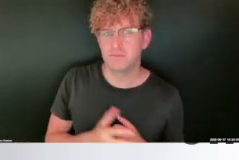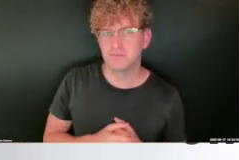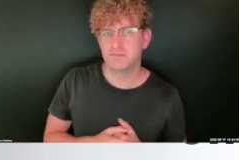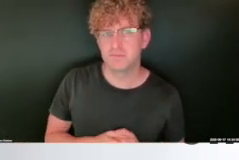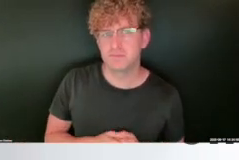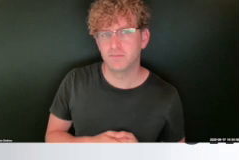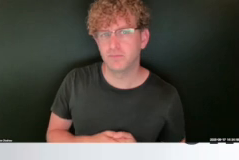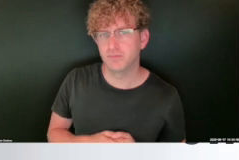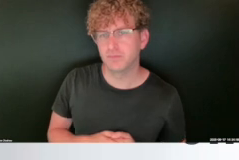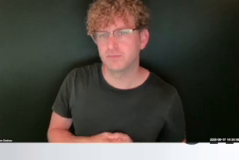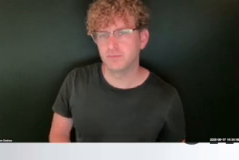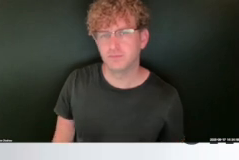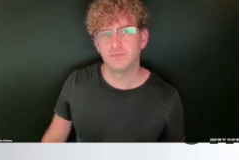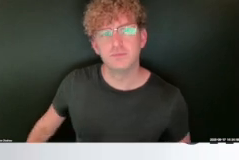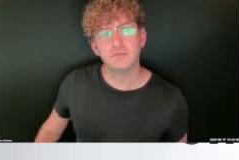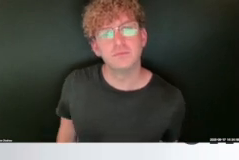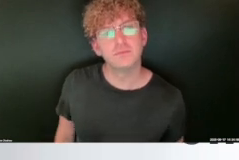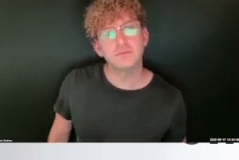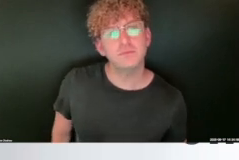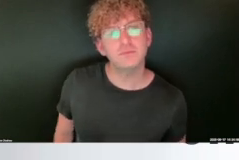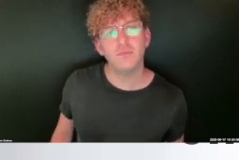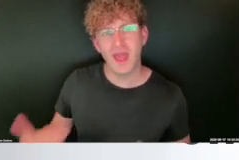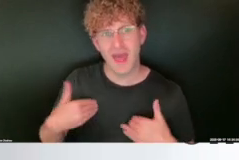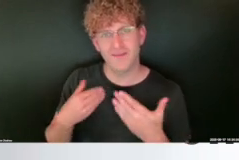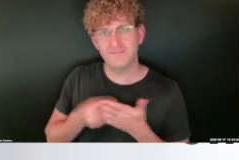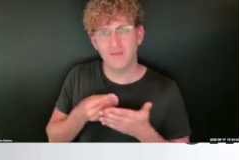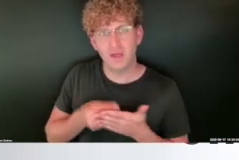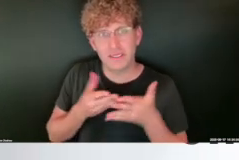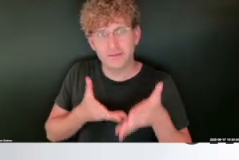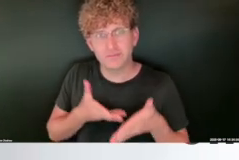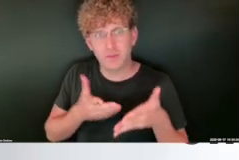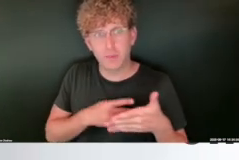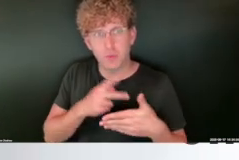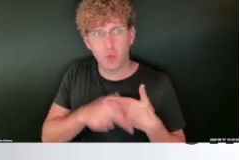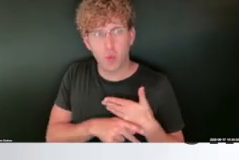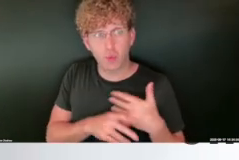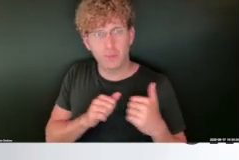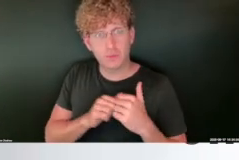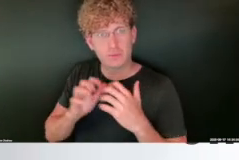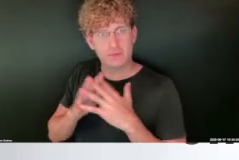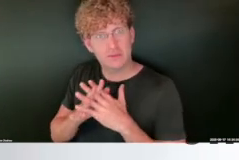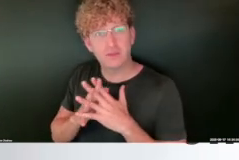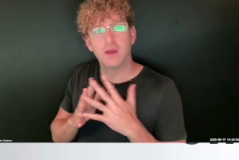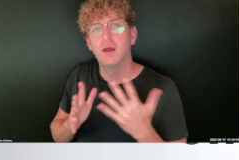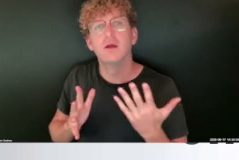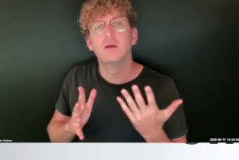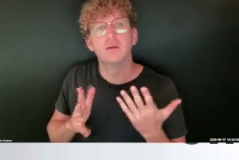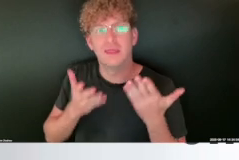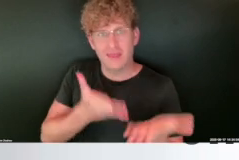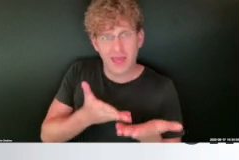there's funding remaining in the program for the implementation side of things, yes, it's there, but we don't have new